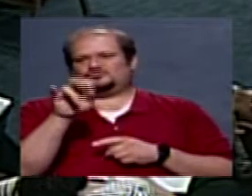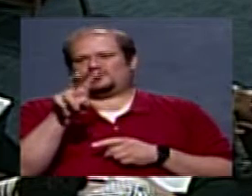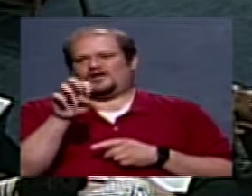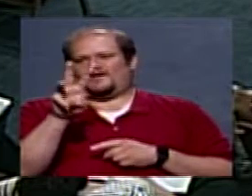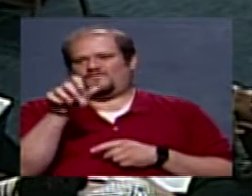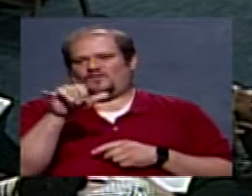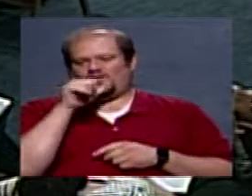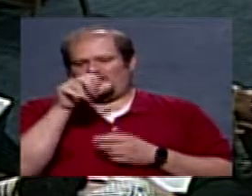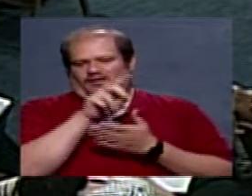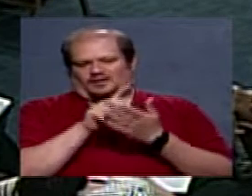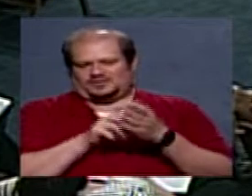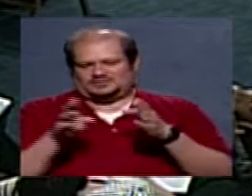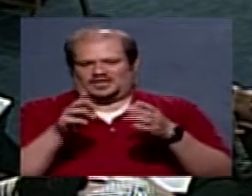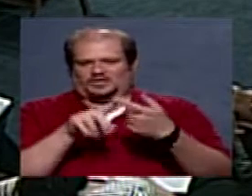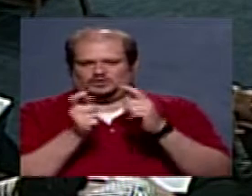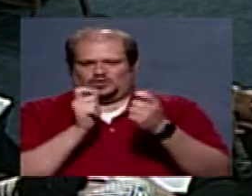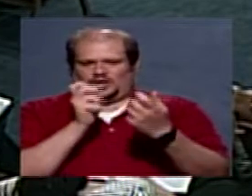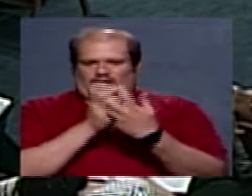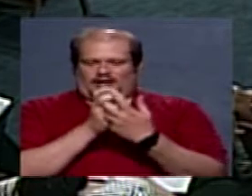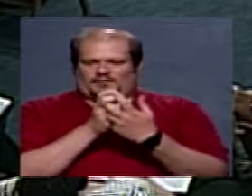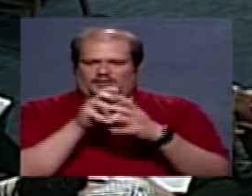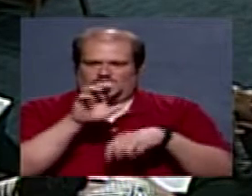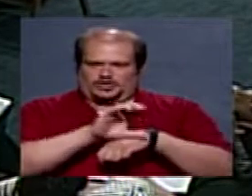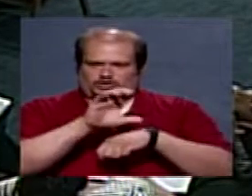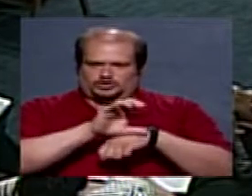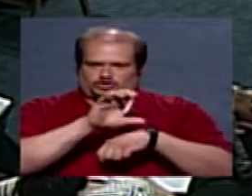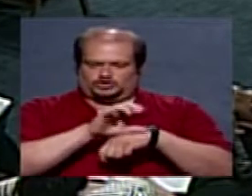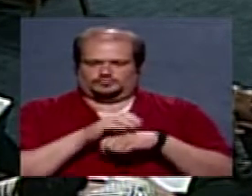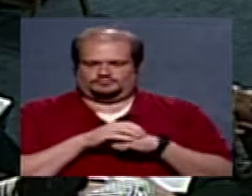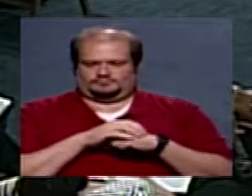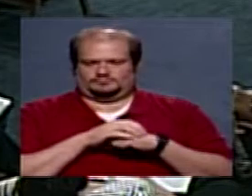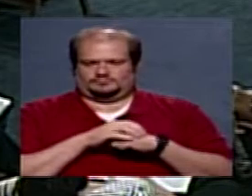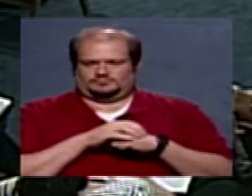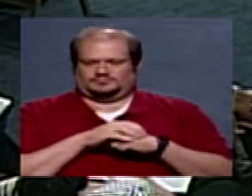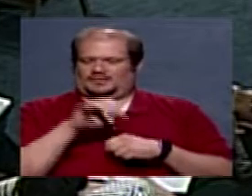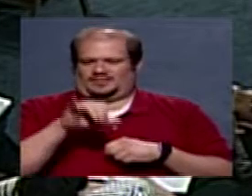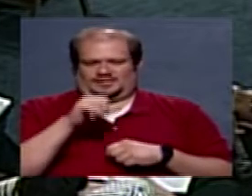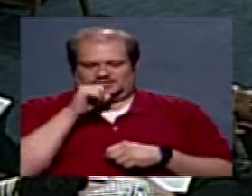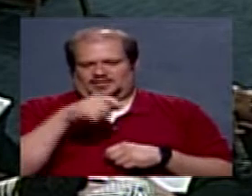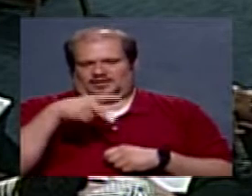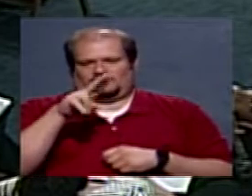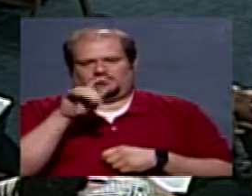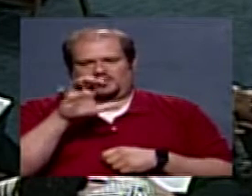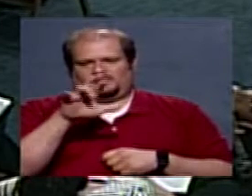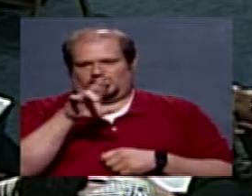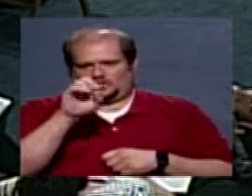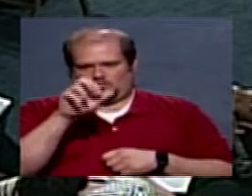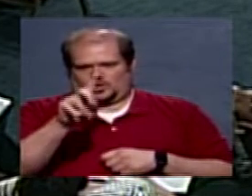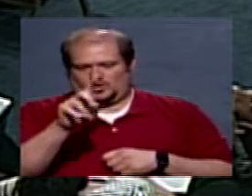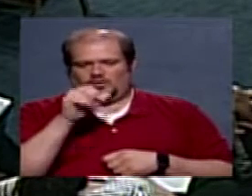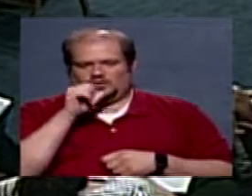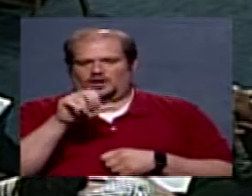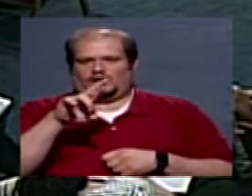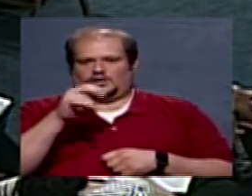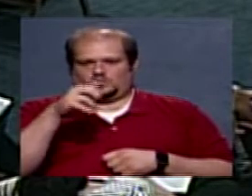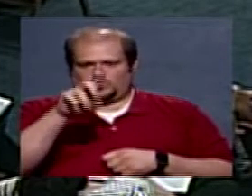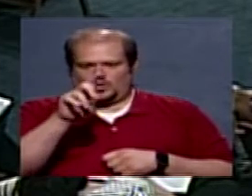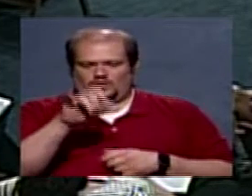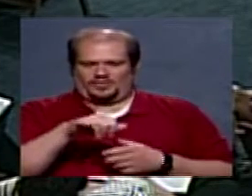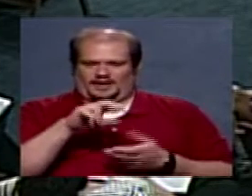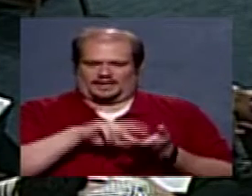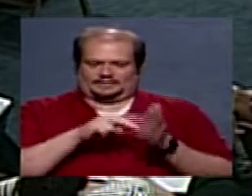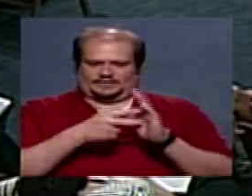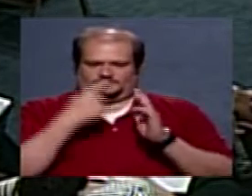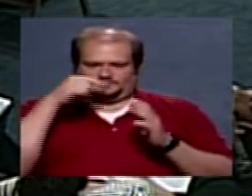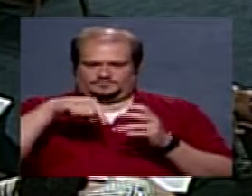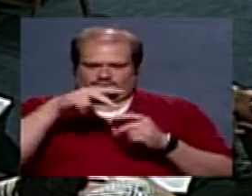not designed to accommodate a church. It's not a public road. It's not a road that is intended